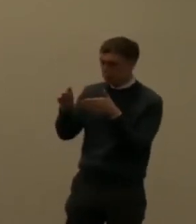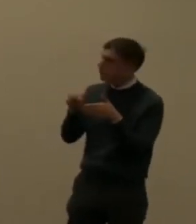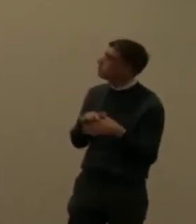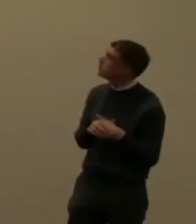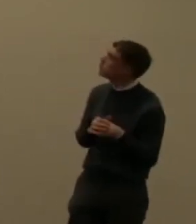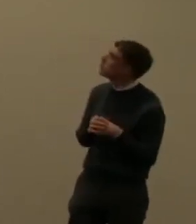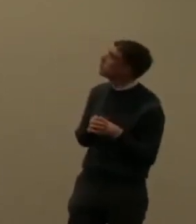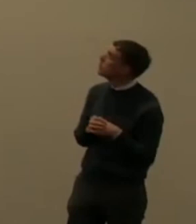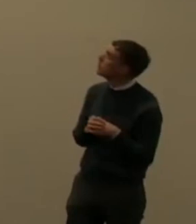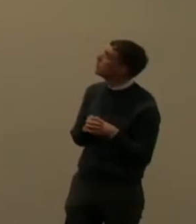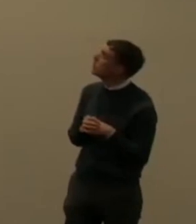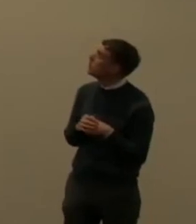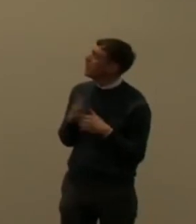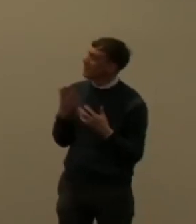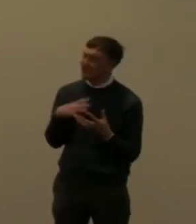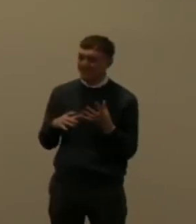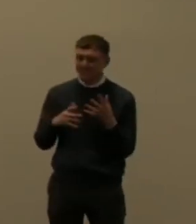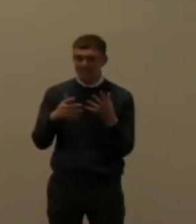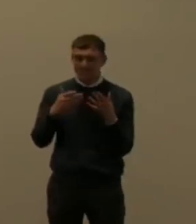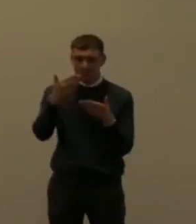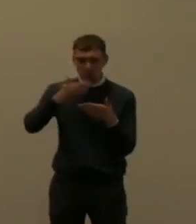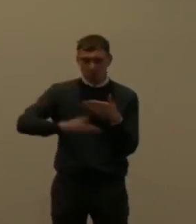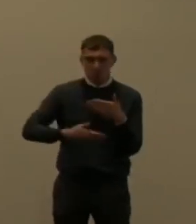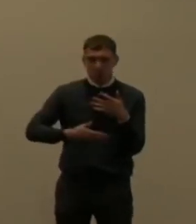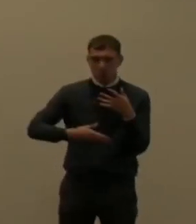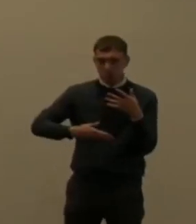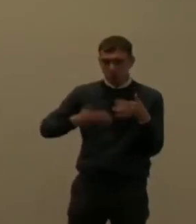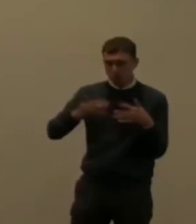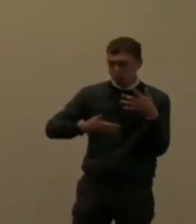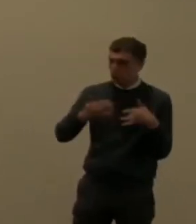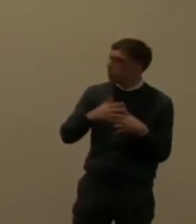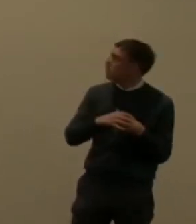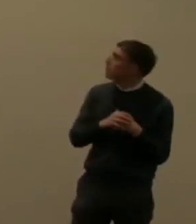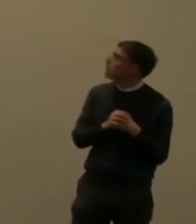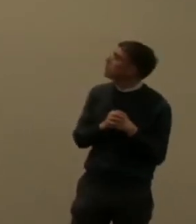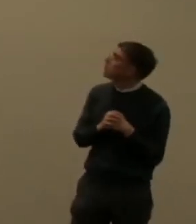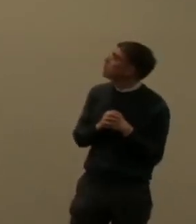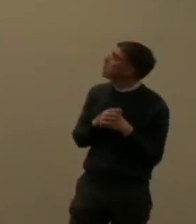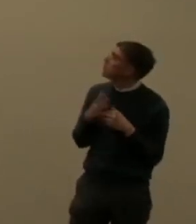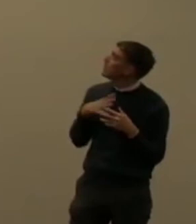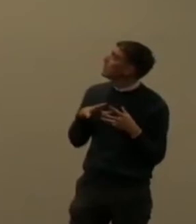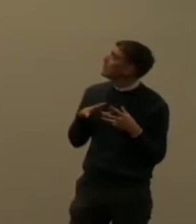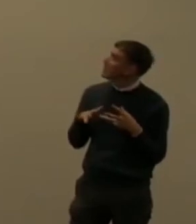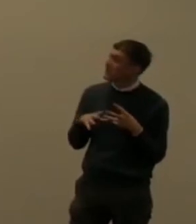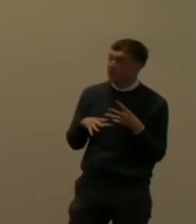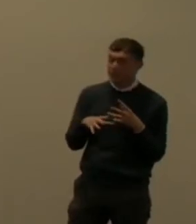thing, I want to set the screen resolution of this process, because basically I want to be able to leverage that